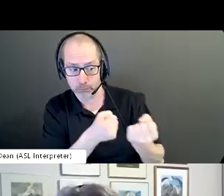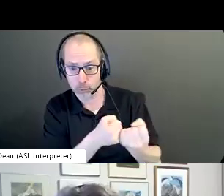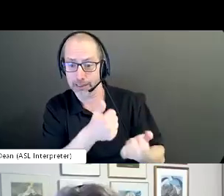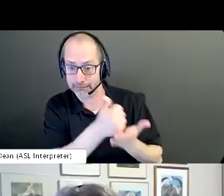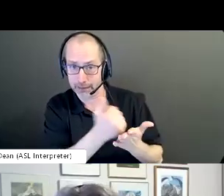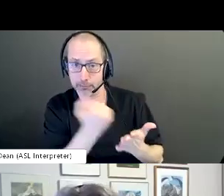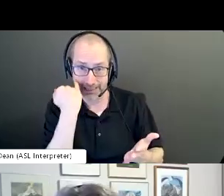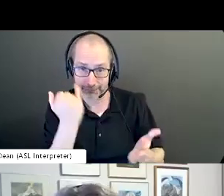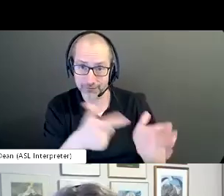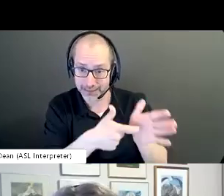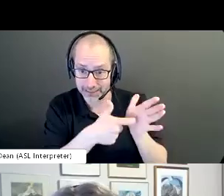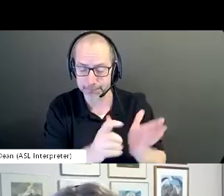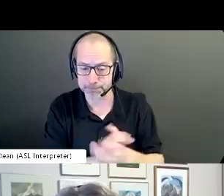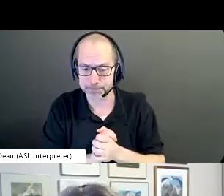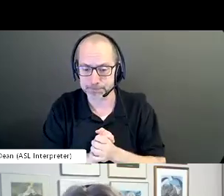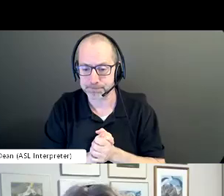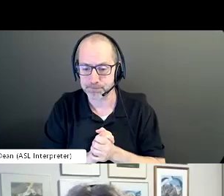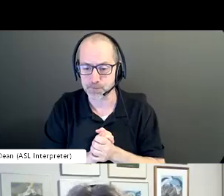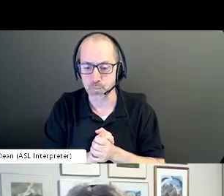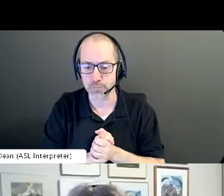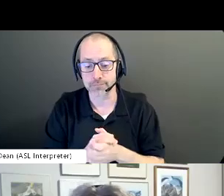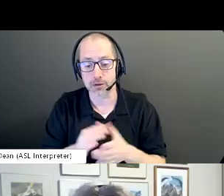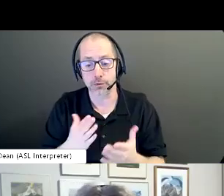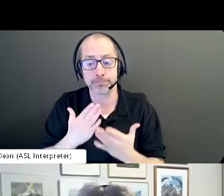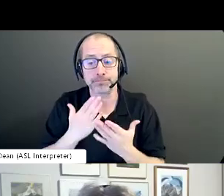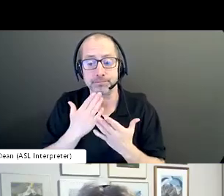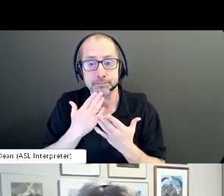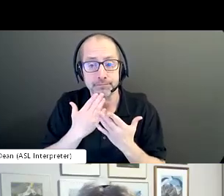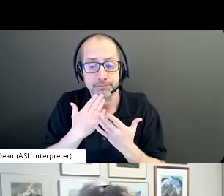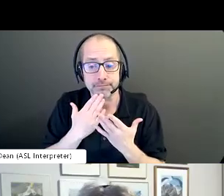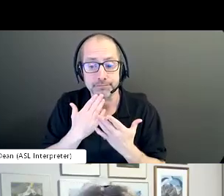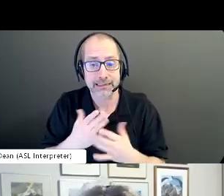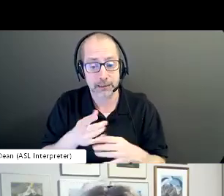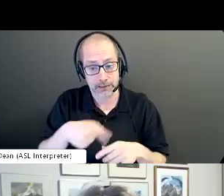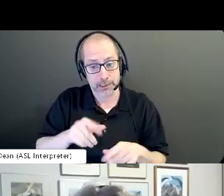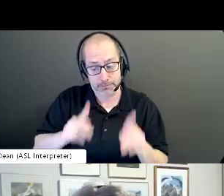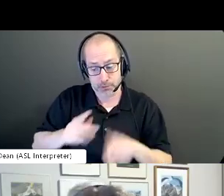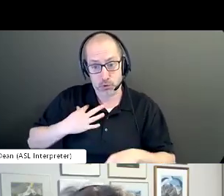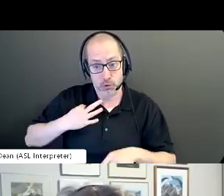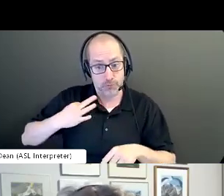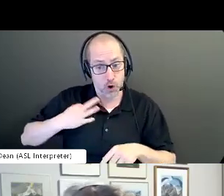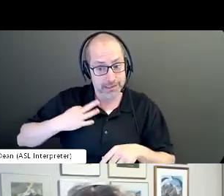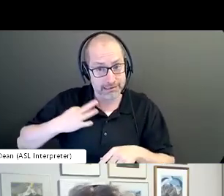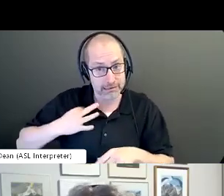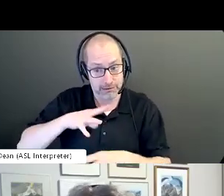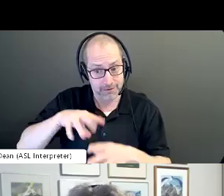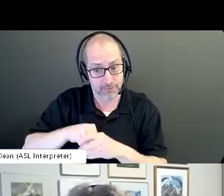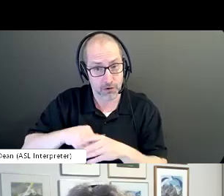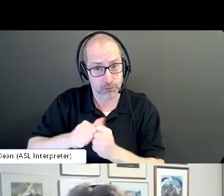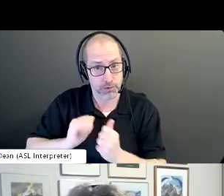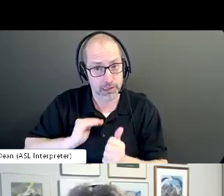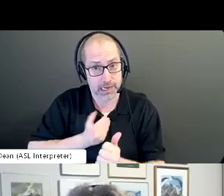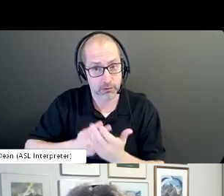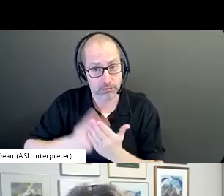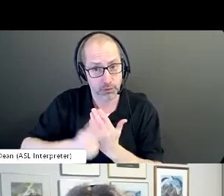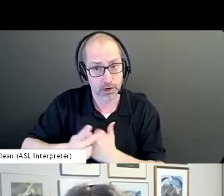arises. So I'd like to thank the dedicated volunteers who are involved in the program.